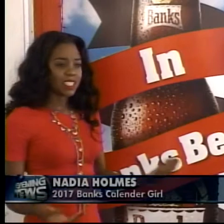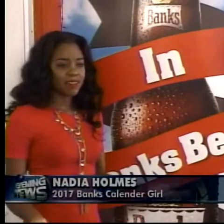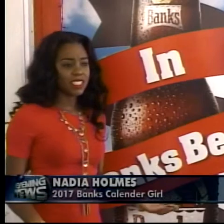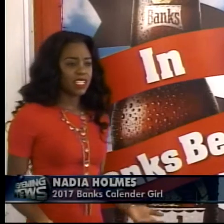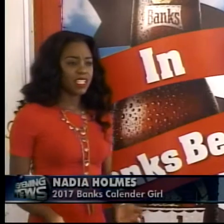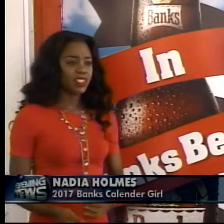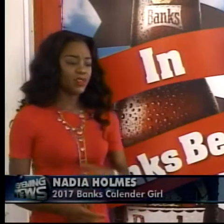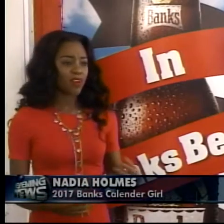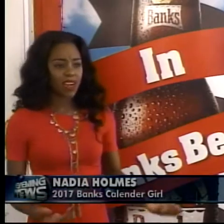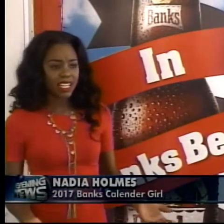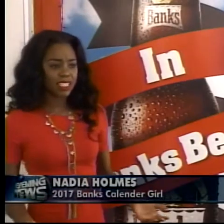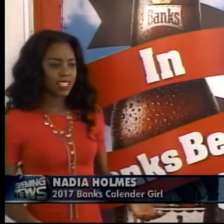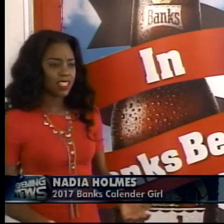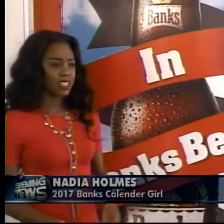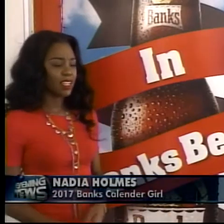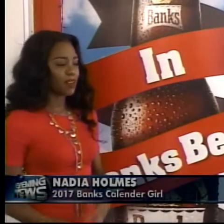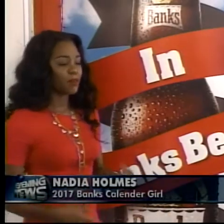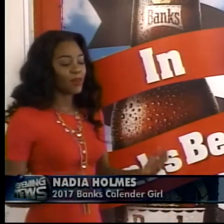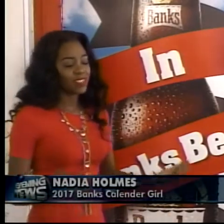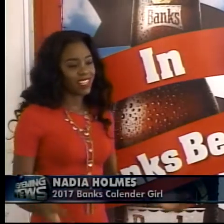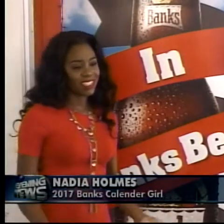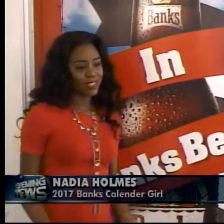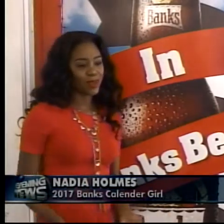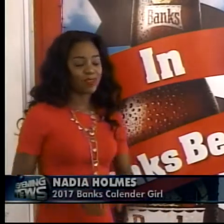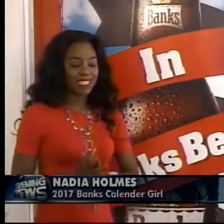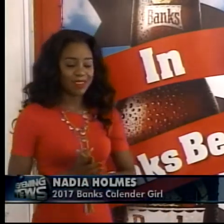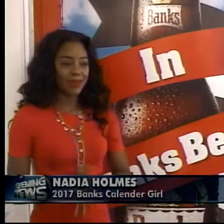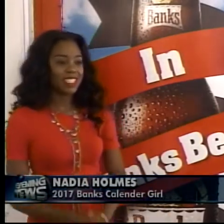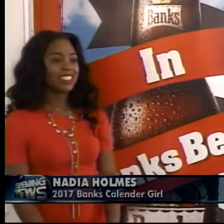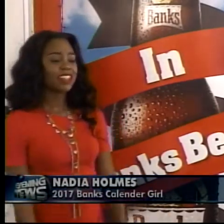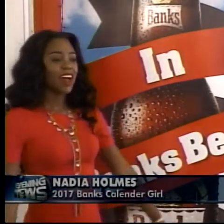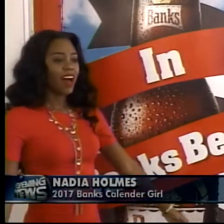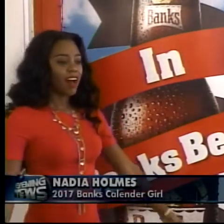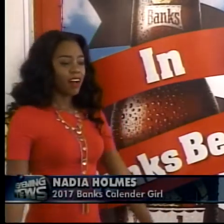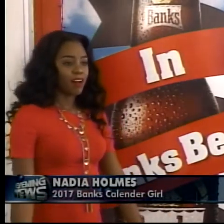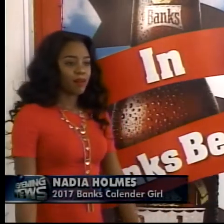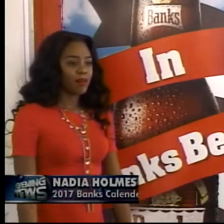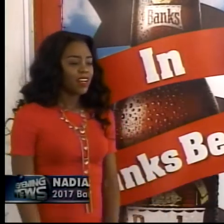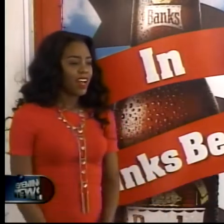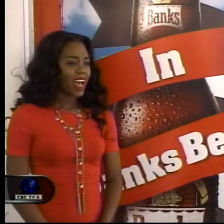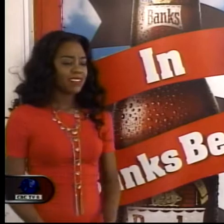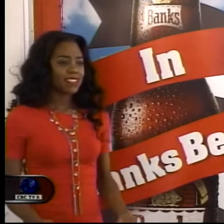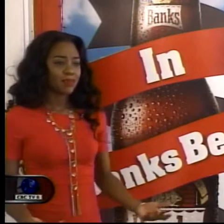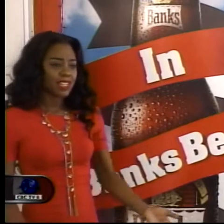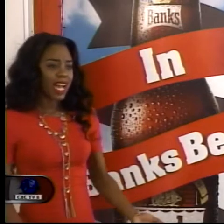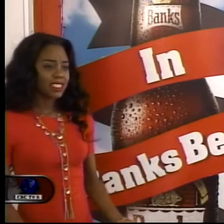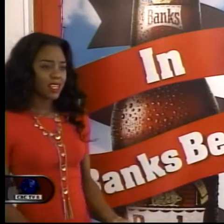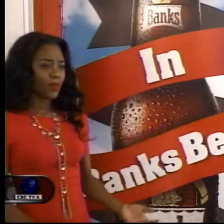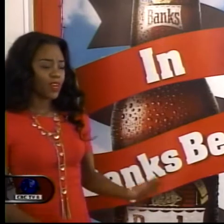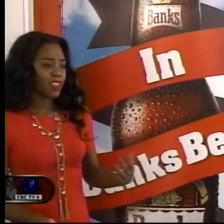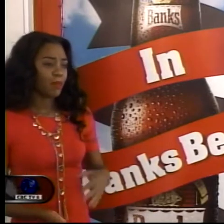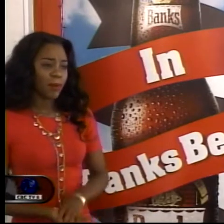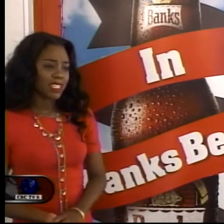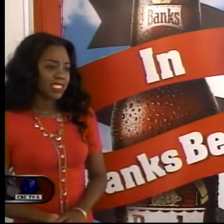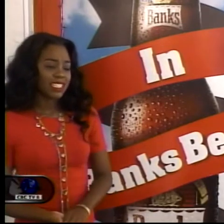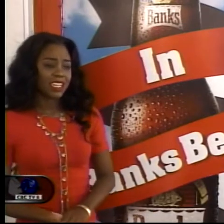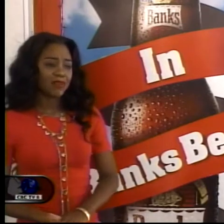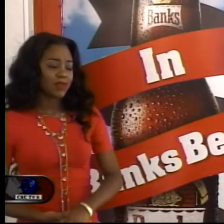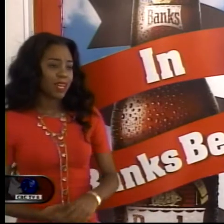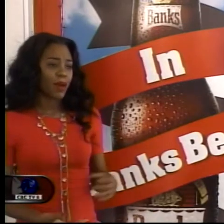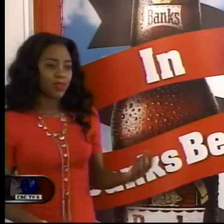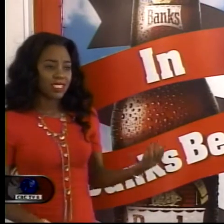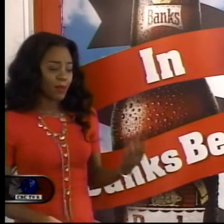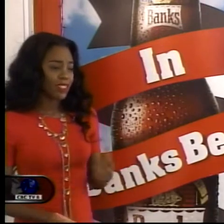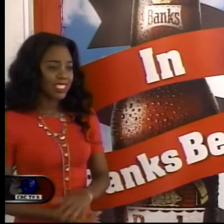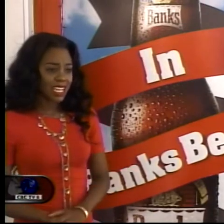with SFC, New Horizon, a little bit with Kingsley Thorne, rest in peace. I've done some dancing with Barbados Dance Theatre